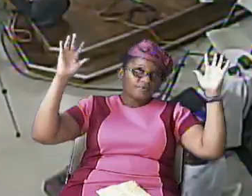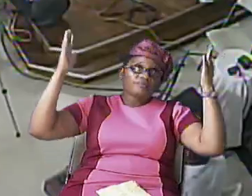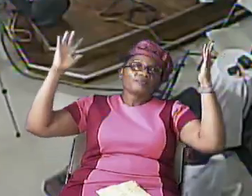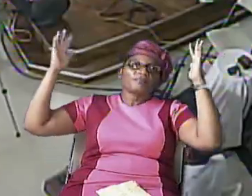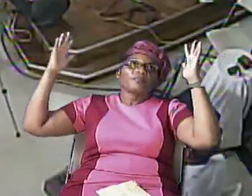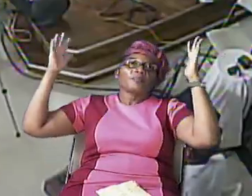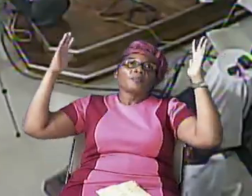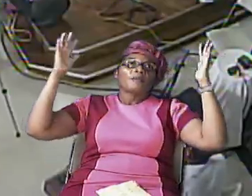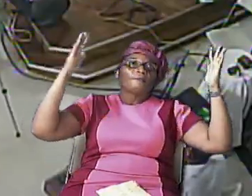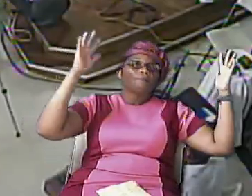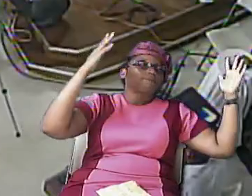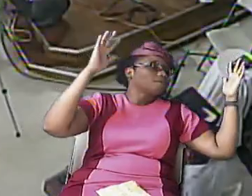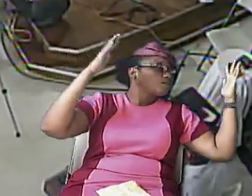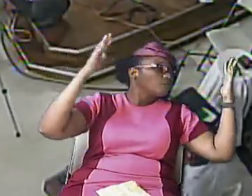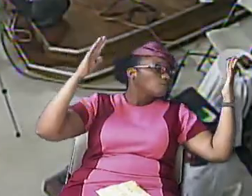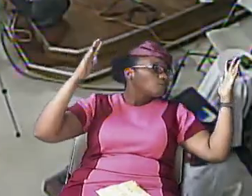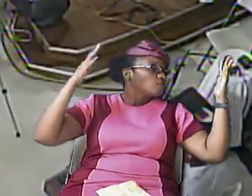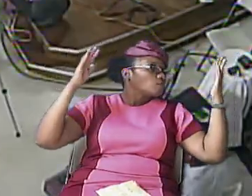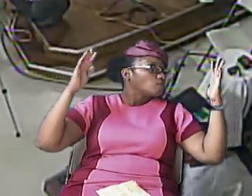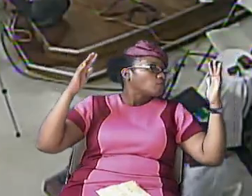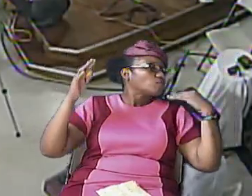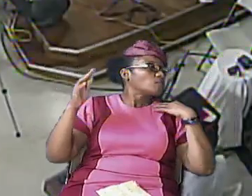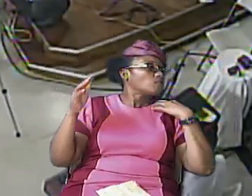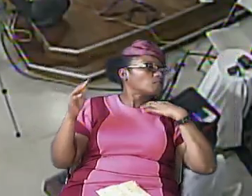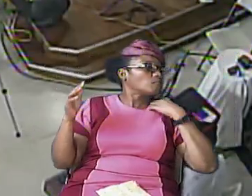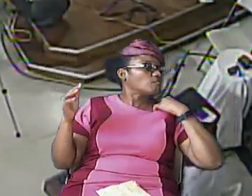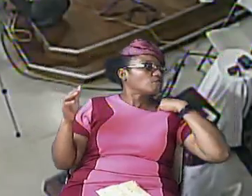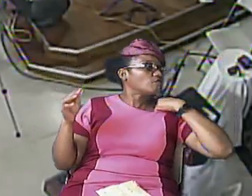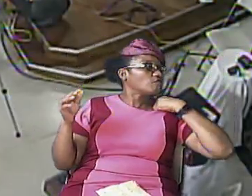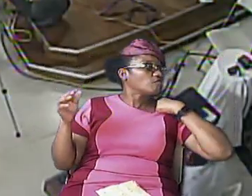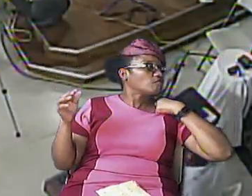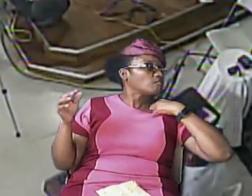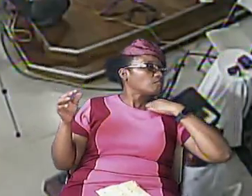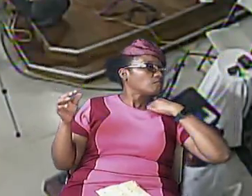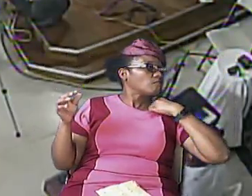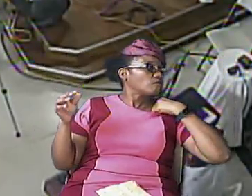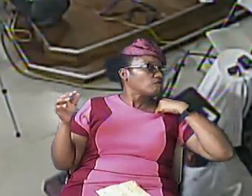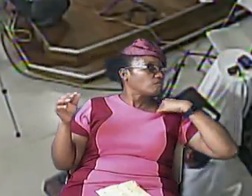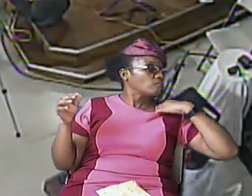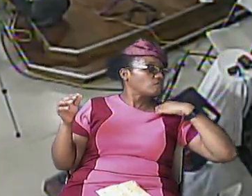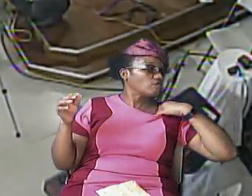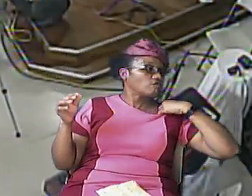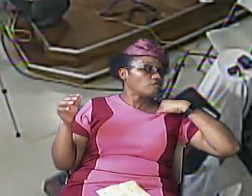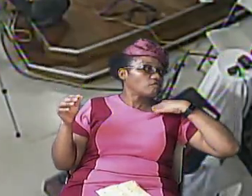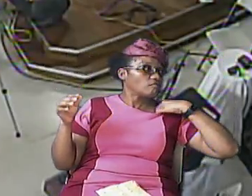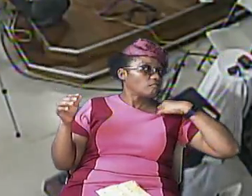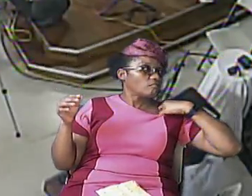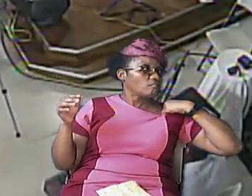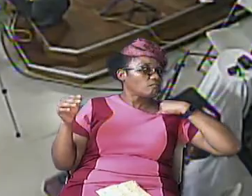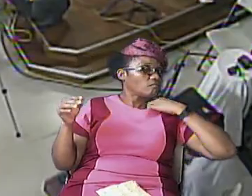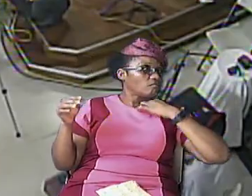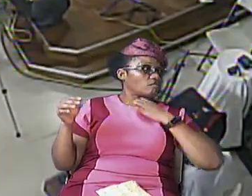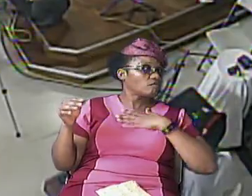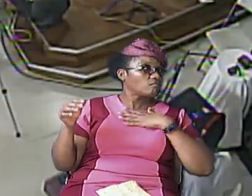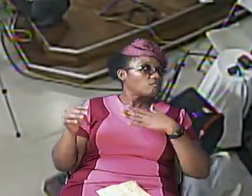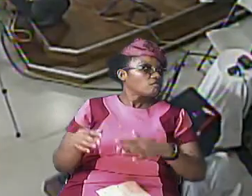Amen. Amen. Just for a brief moment, Sister Weir, come greet us in Jesus' name.